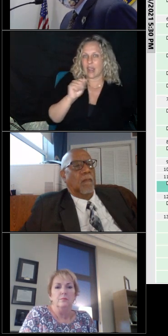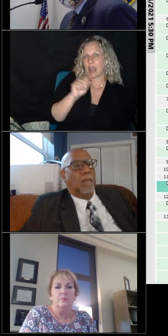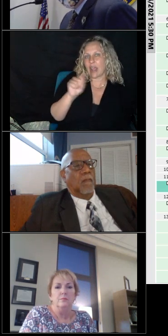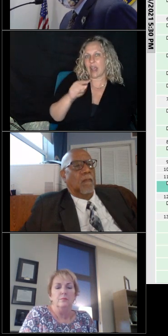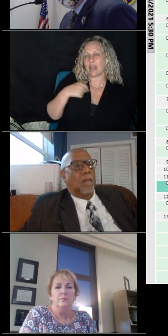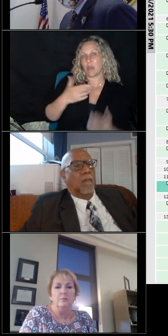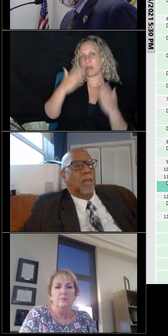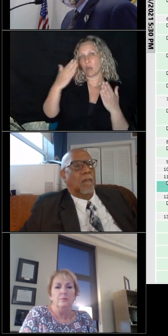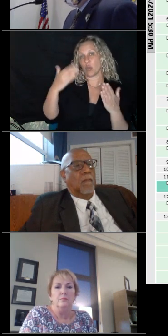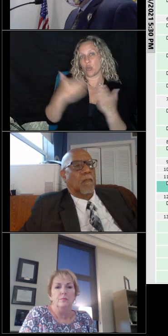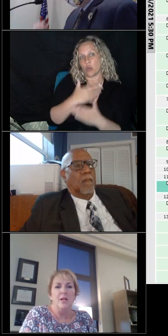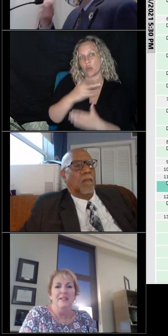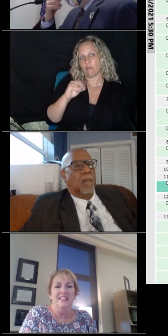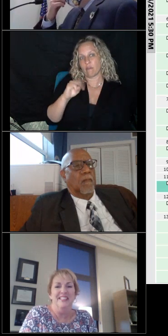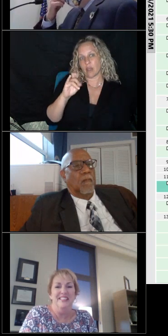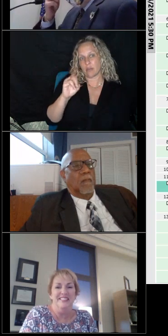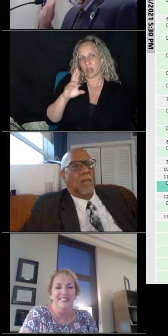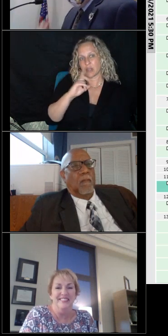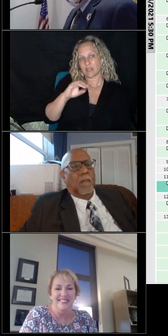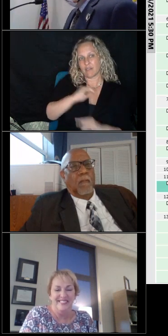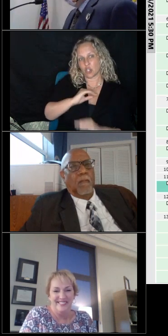mayor, is that sufficient?